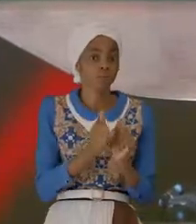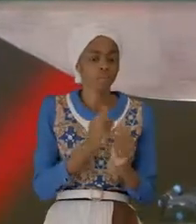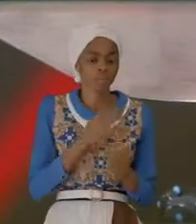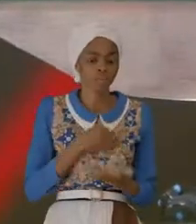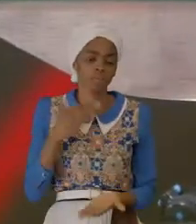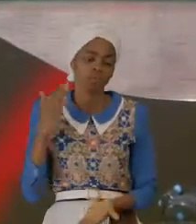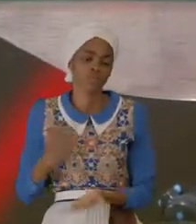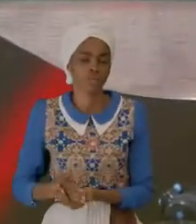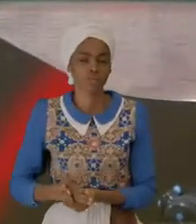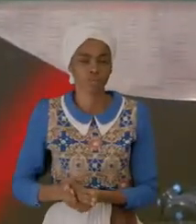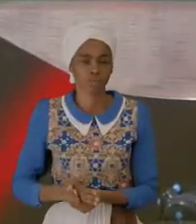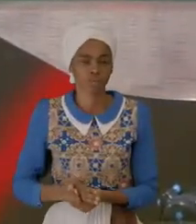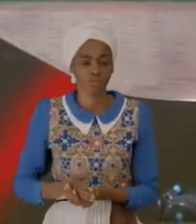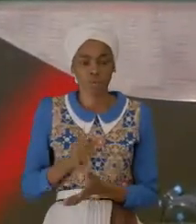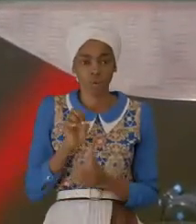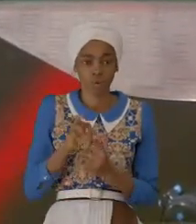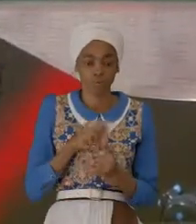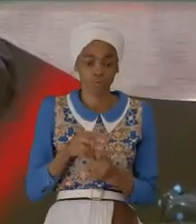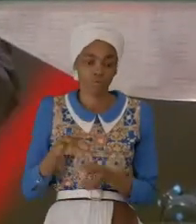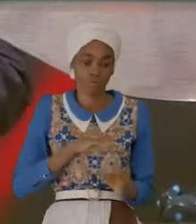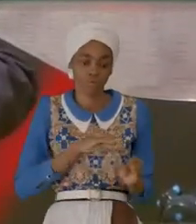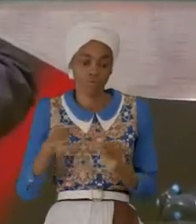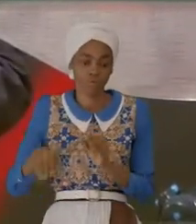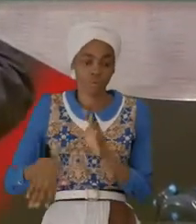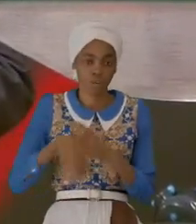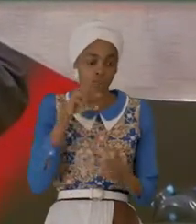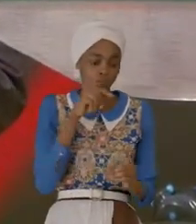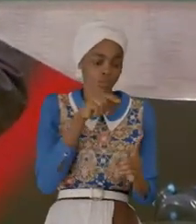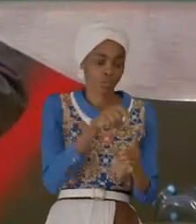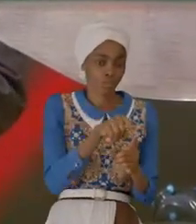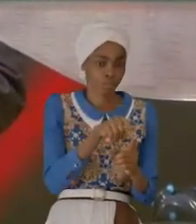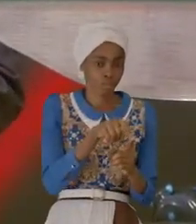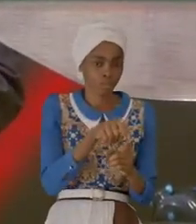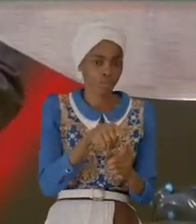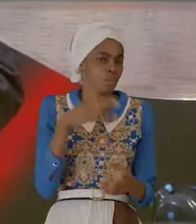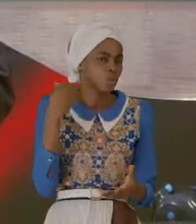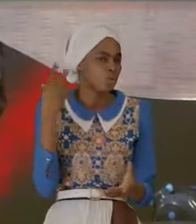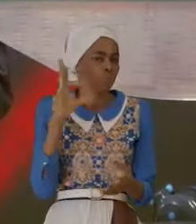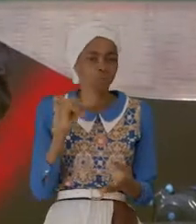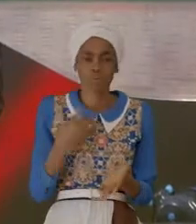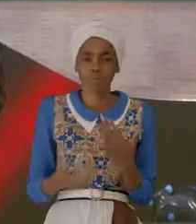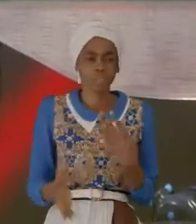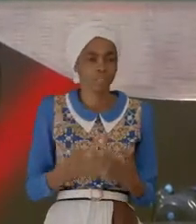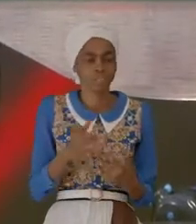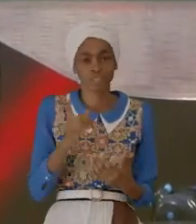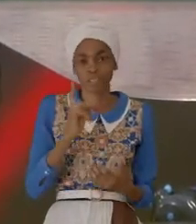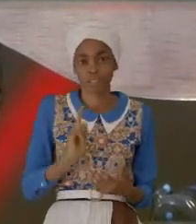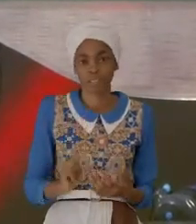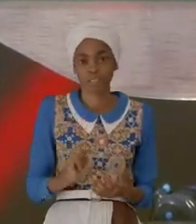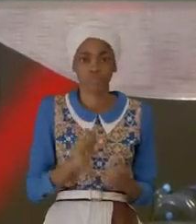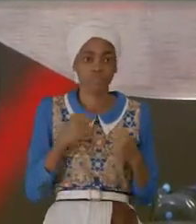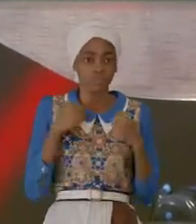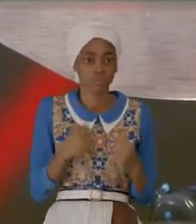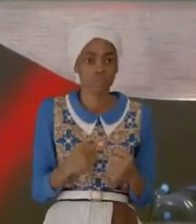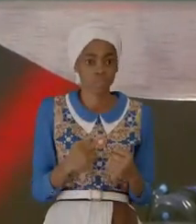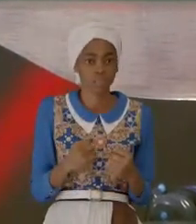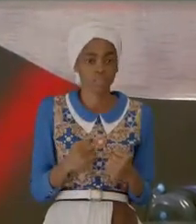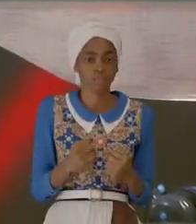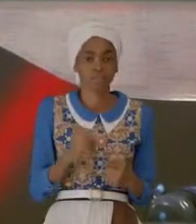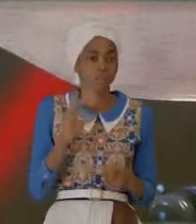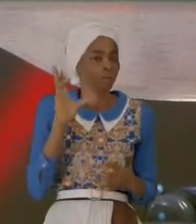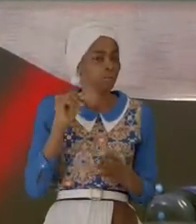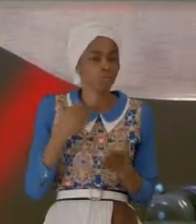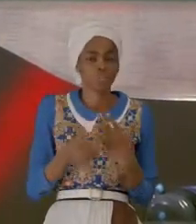off the track no matter what straight what energy what Focus